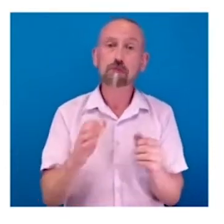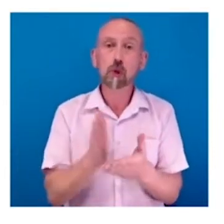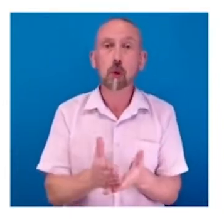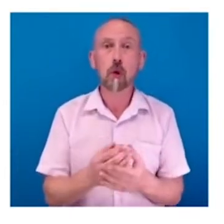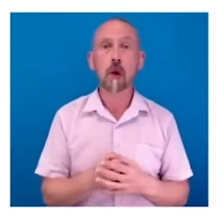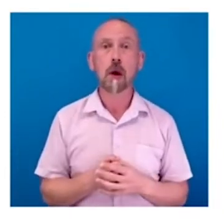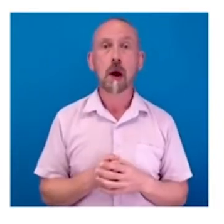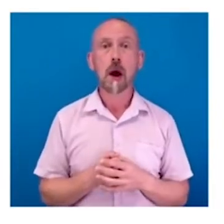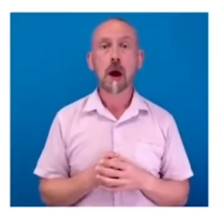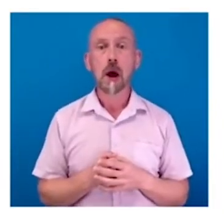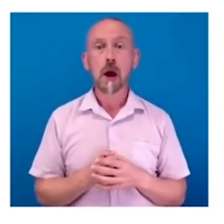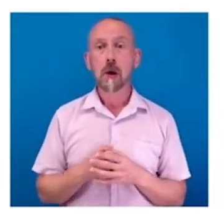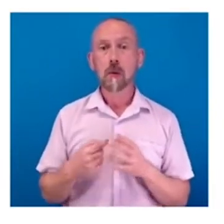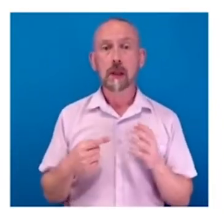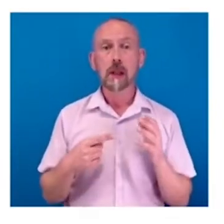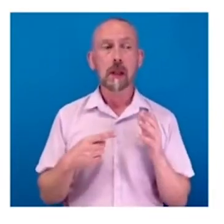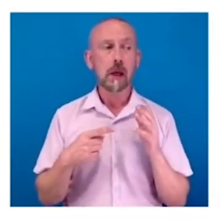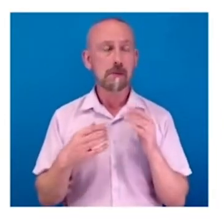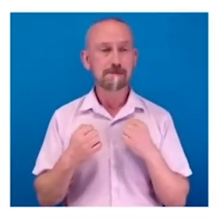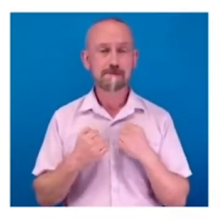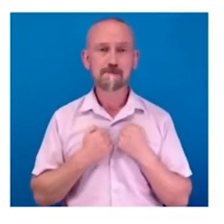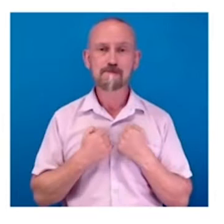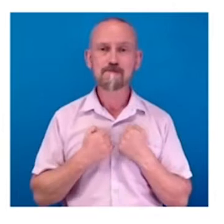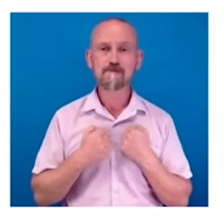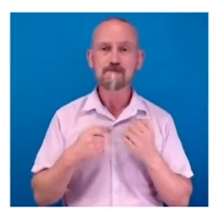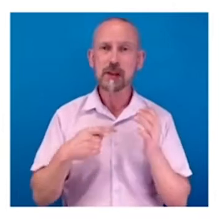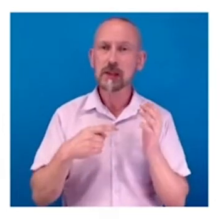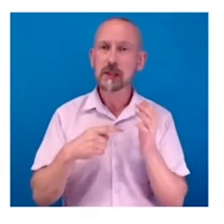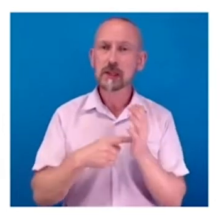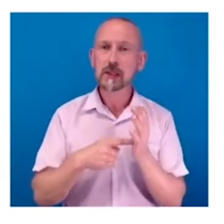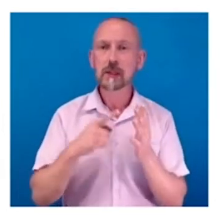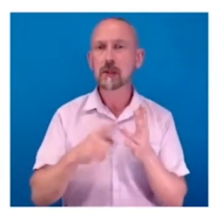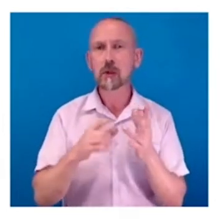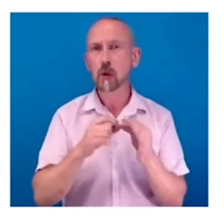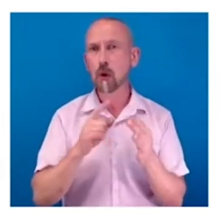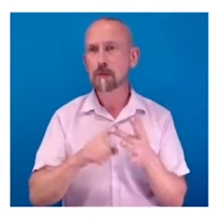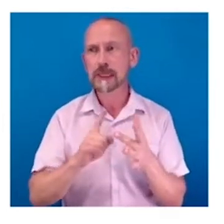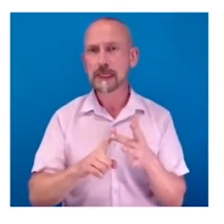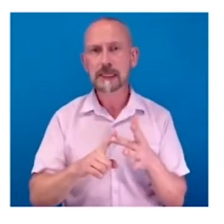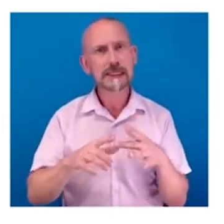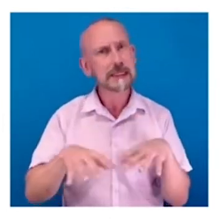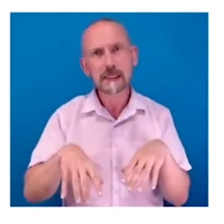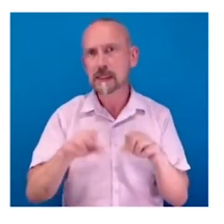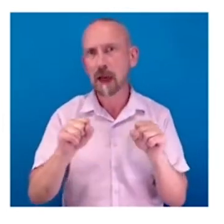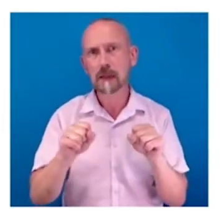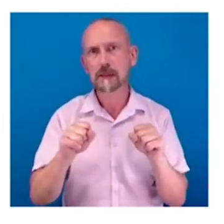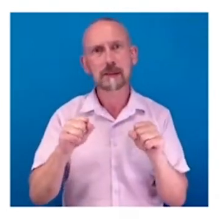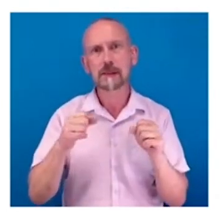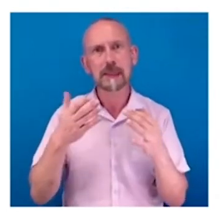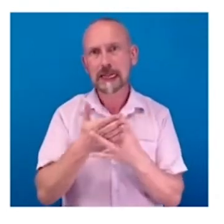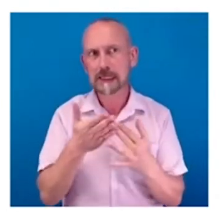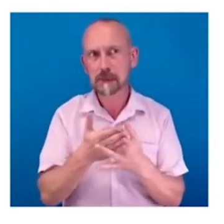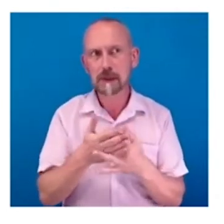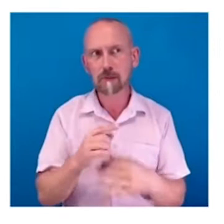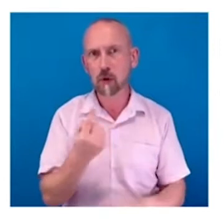I mean, in Tobii, we actually didn't start with accessibility as sort of one of the fields that we work with. We started working with,